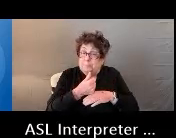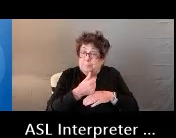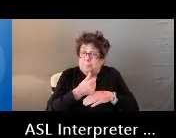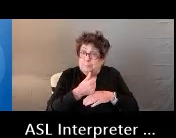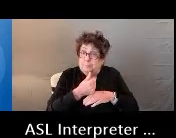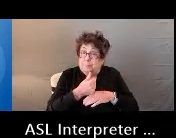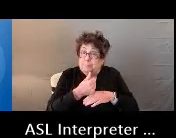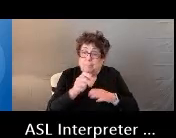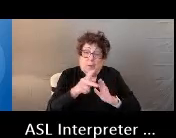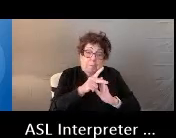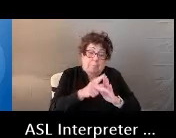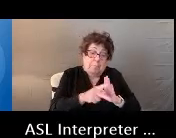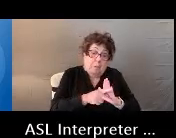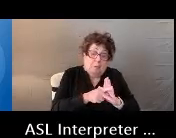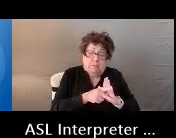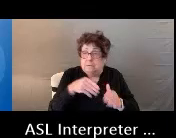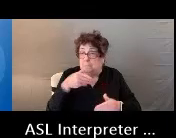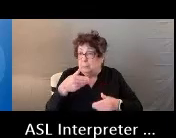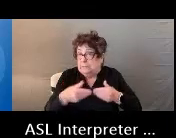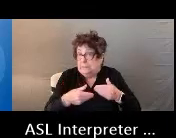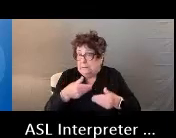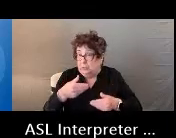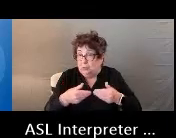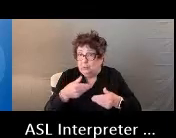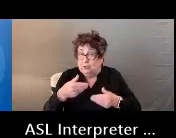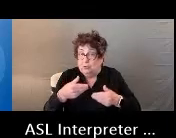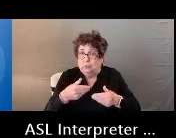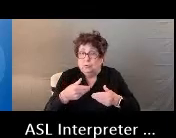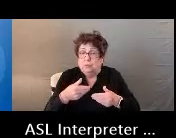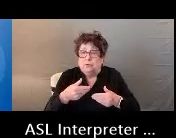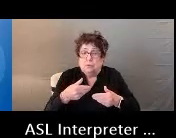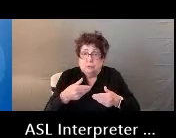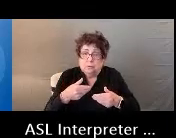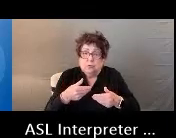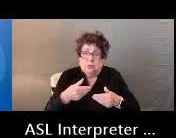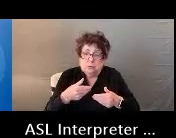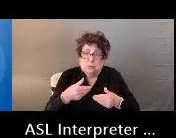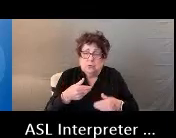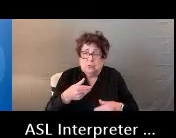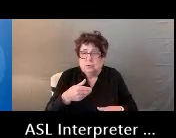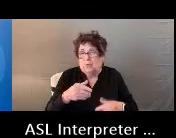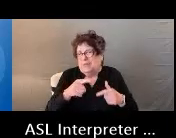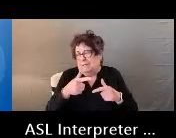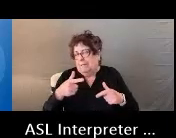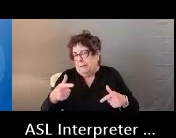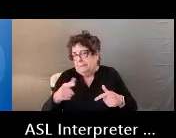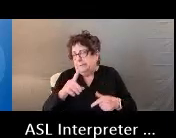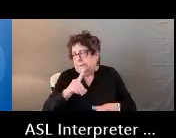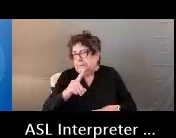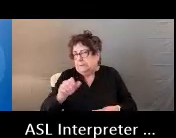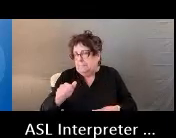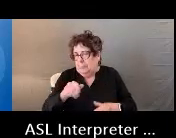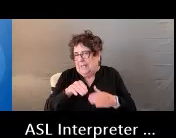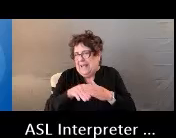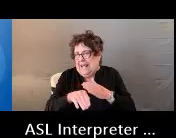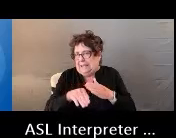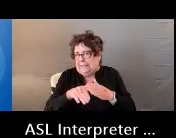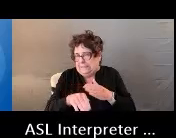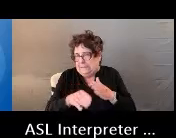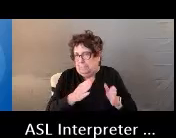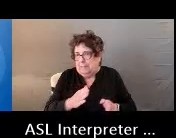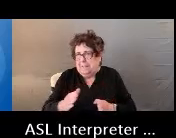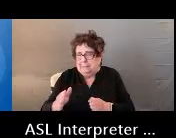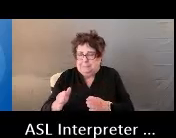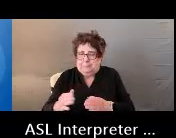policies and procedures or a language and disability access plan. So not only this